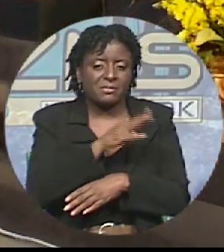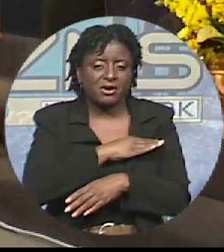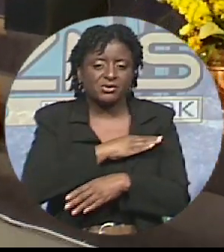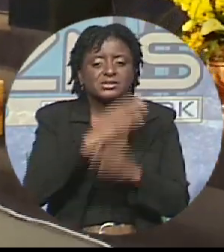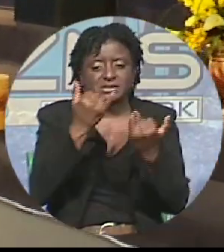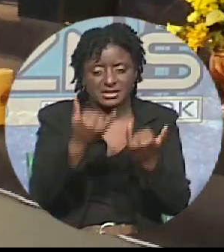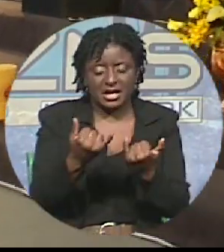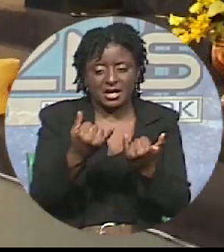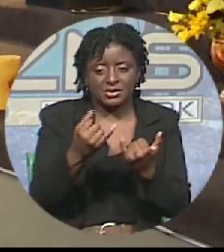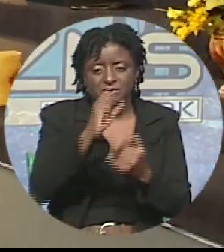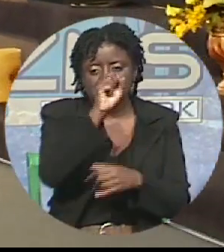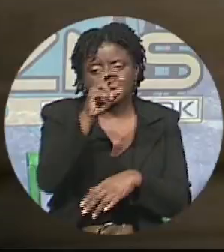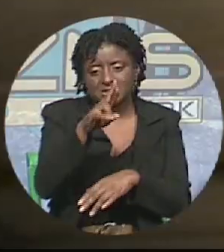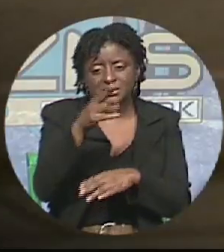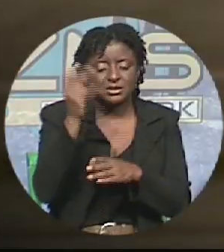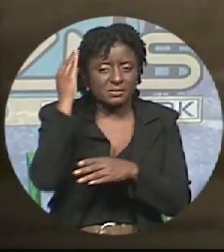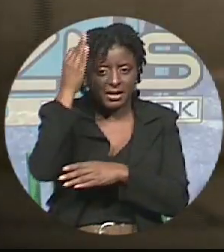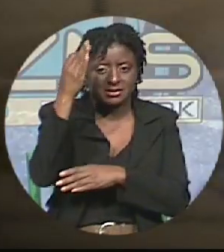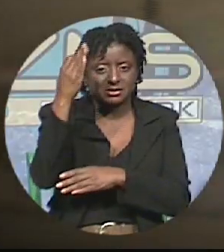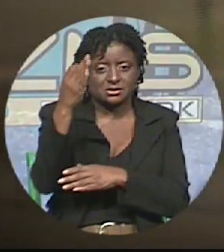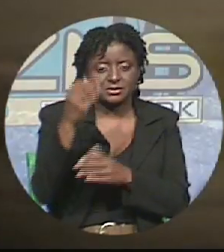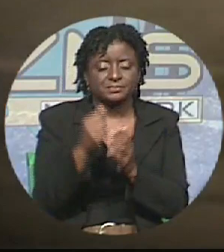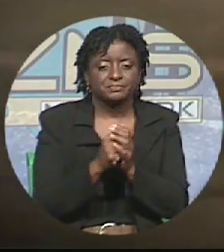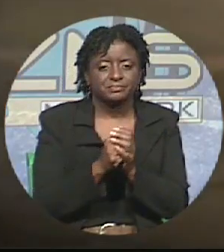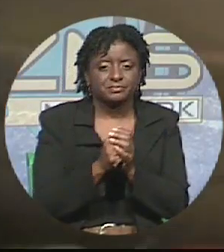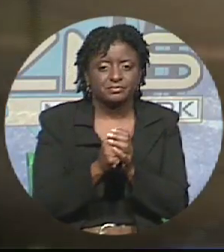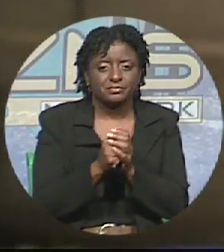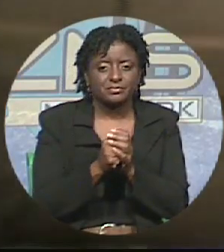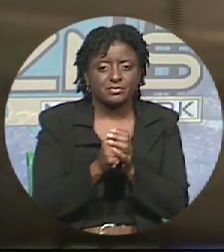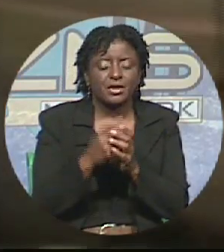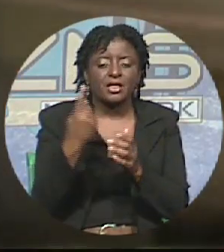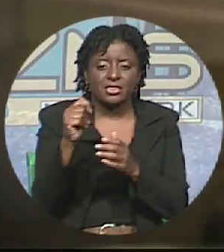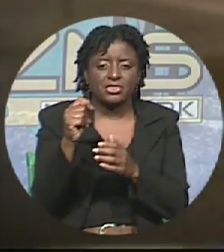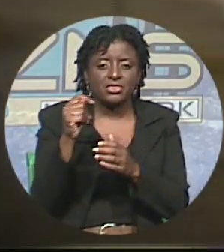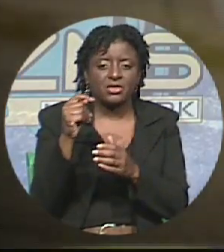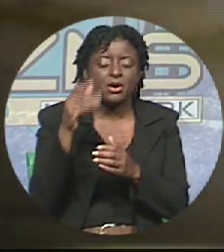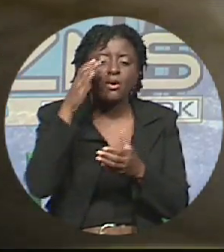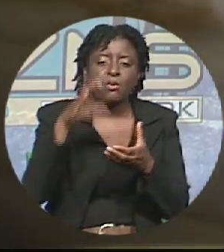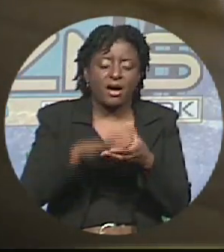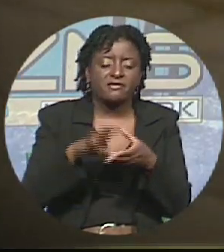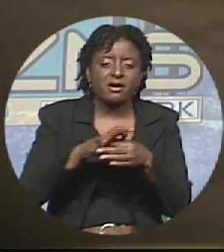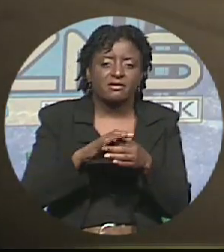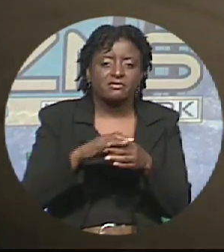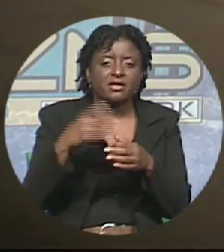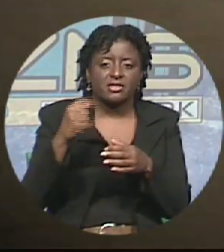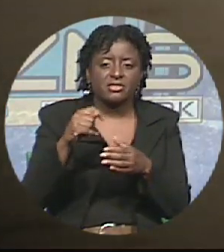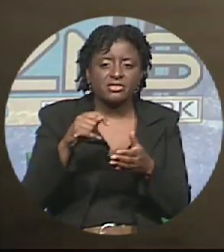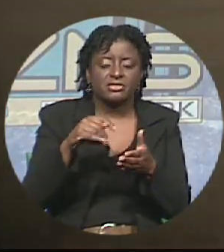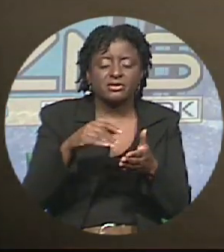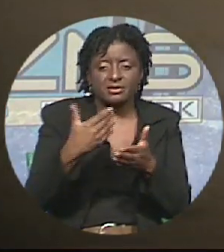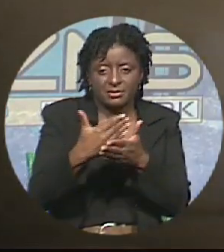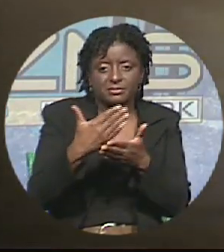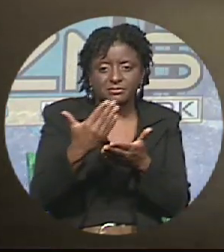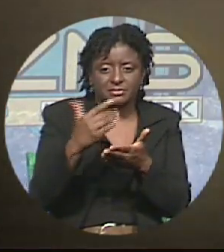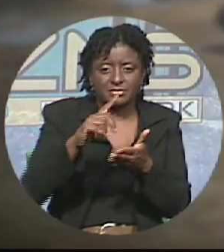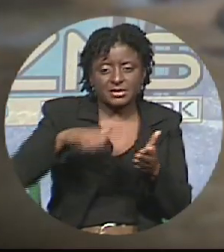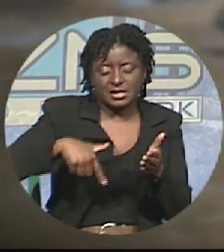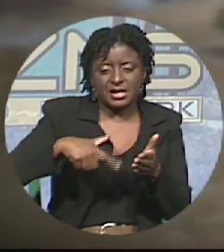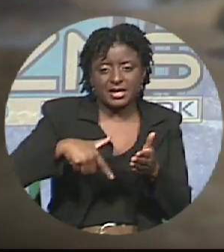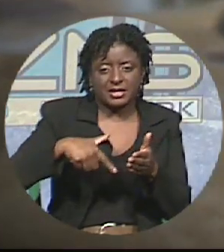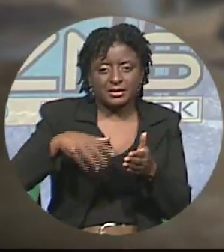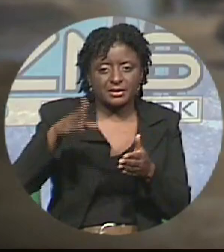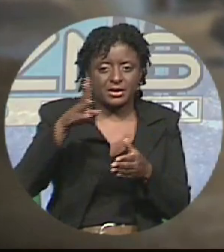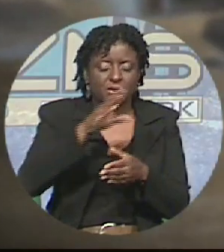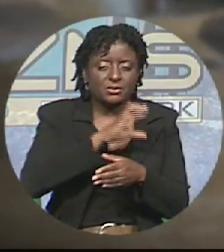Scatterly, ZNS Network News. Well, the widow of the late Con Cooper, one of the pilots, describes him as her best friend,